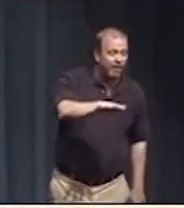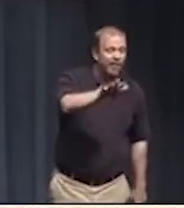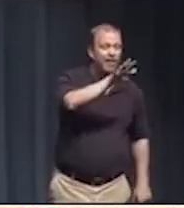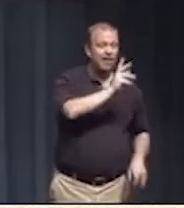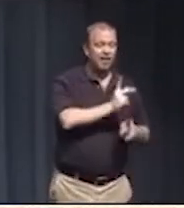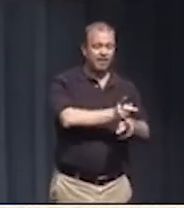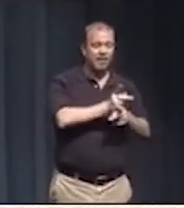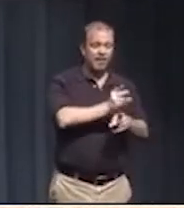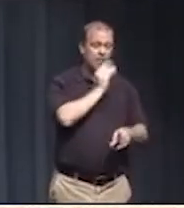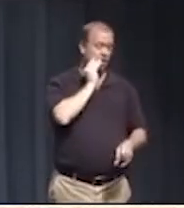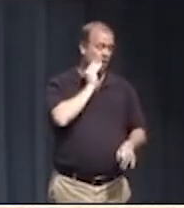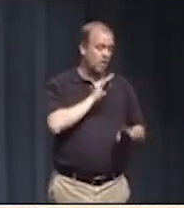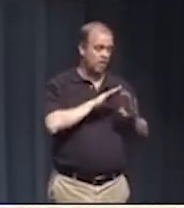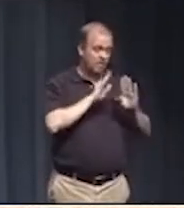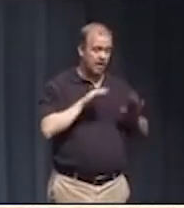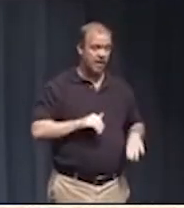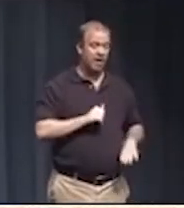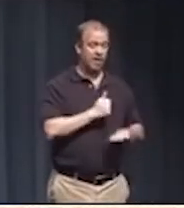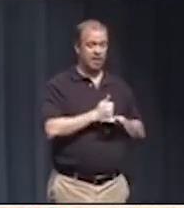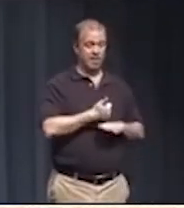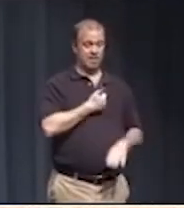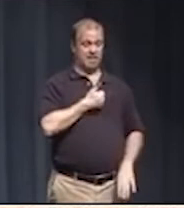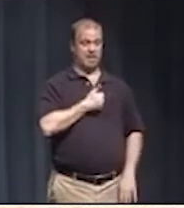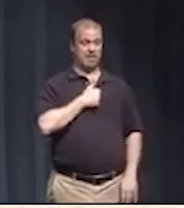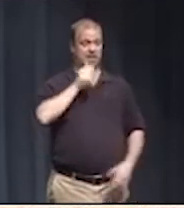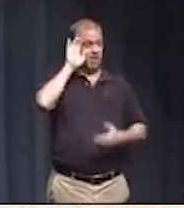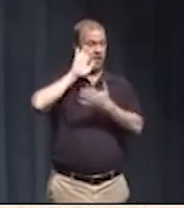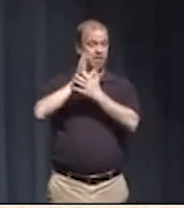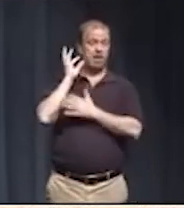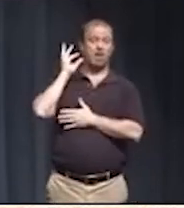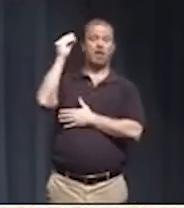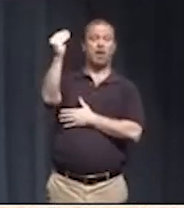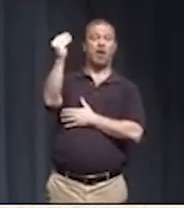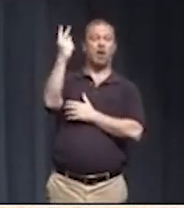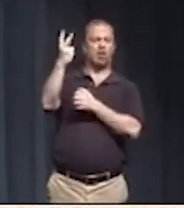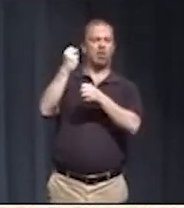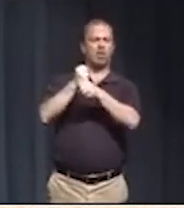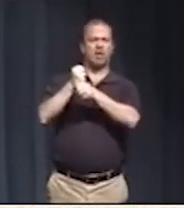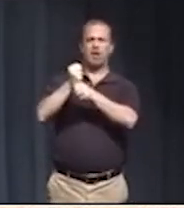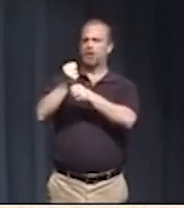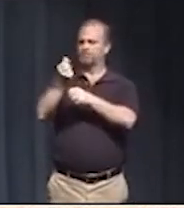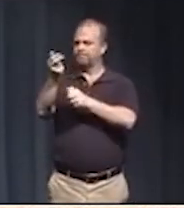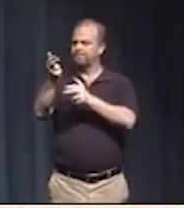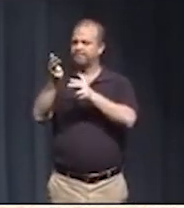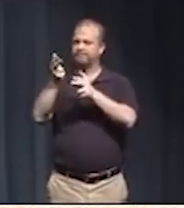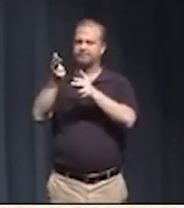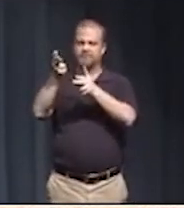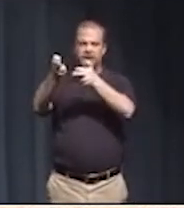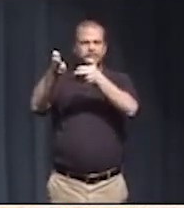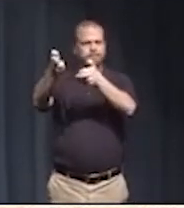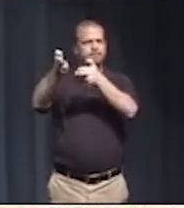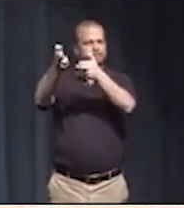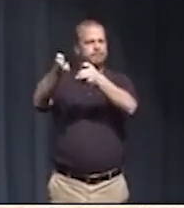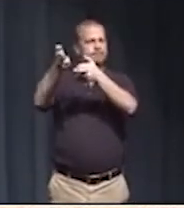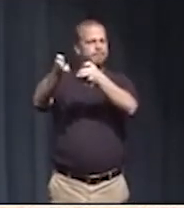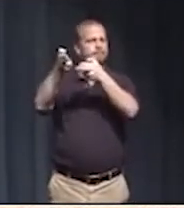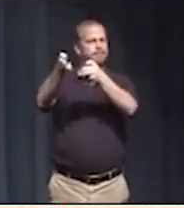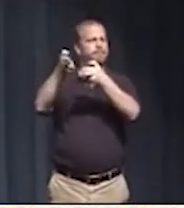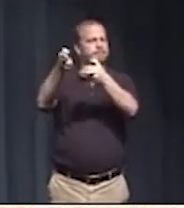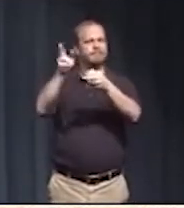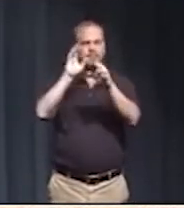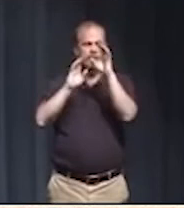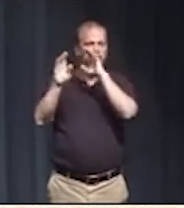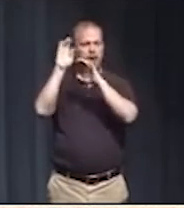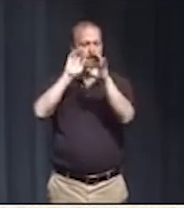of a homestead by herself, where her husband spends 3 years out hunting, basically. Hunting and